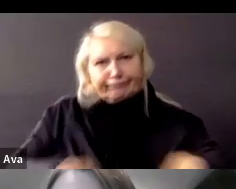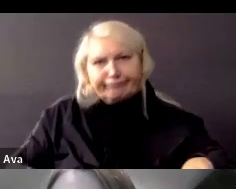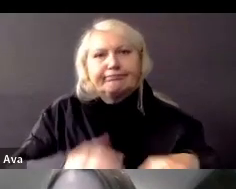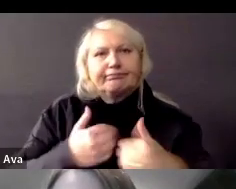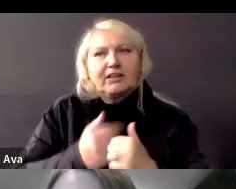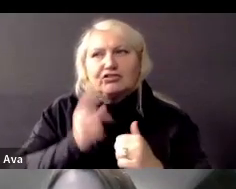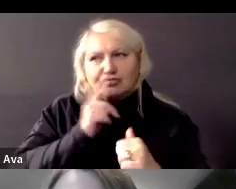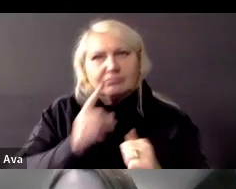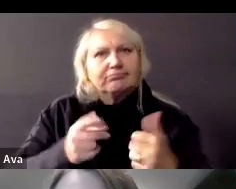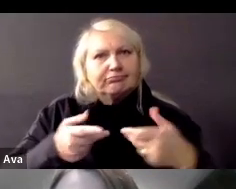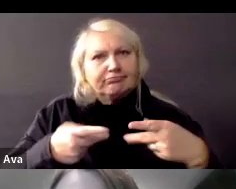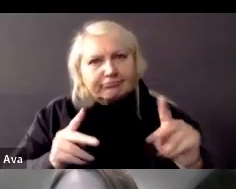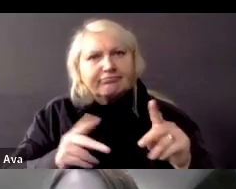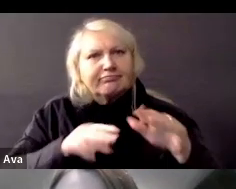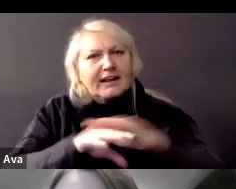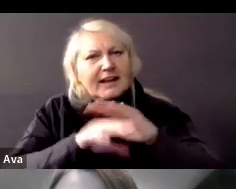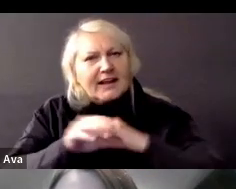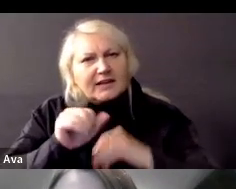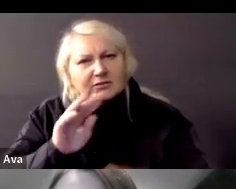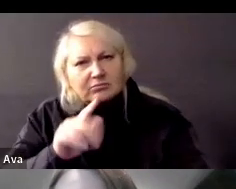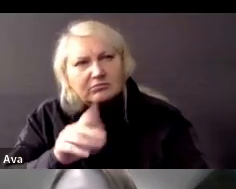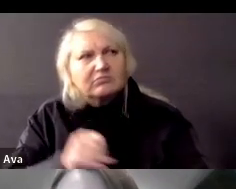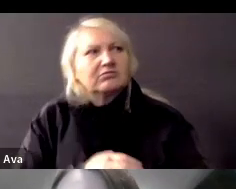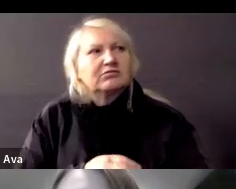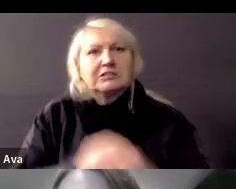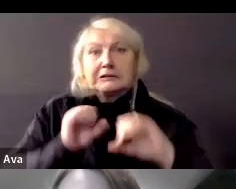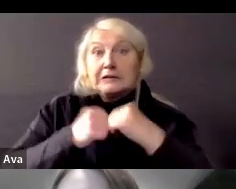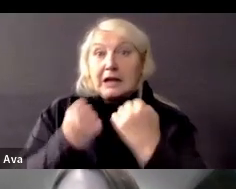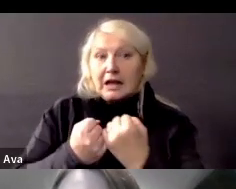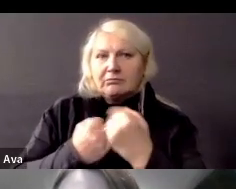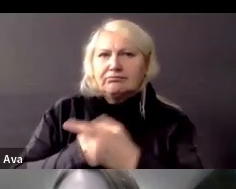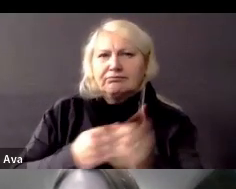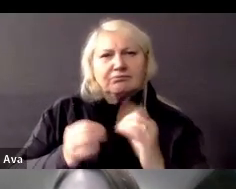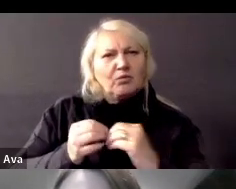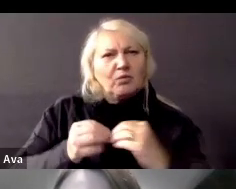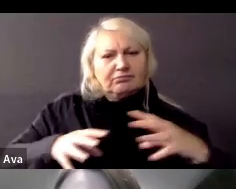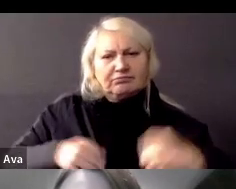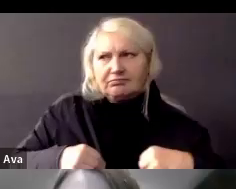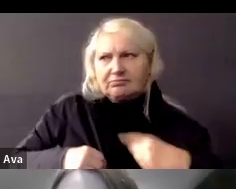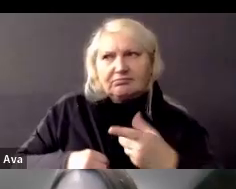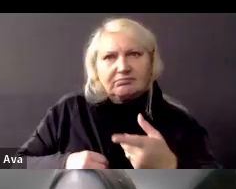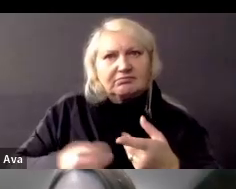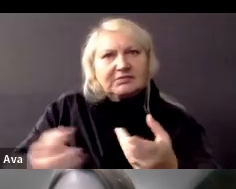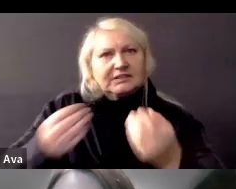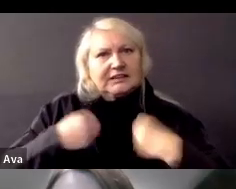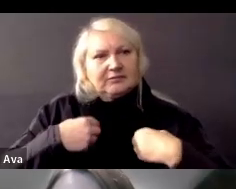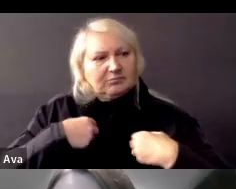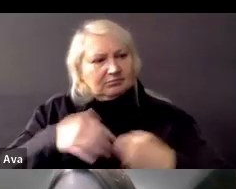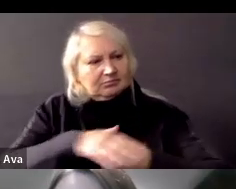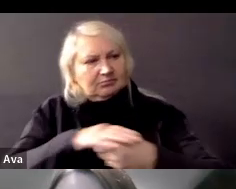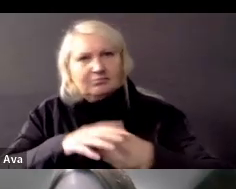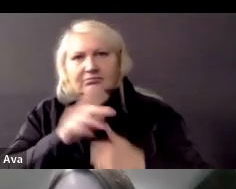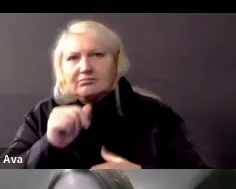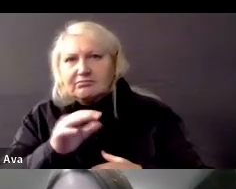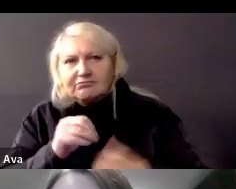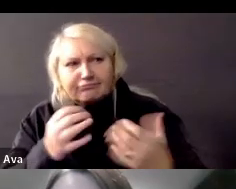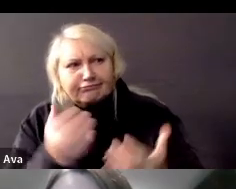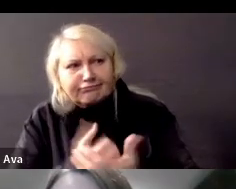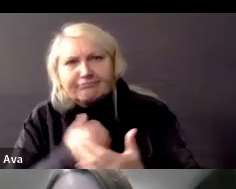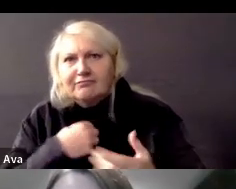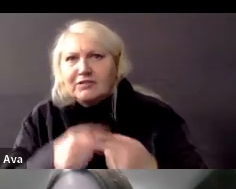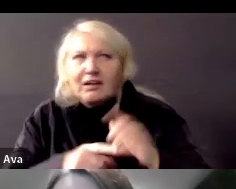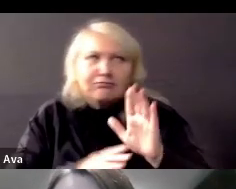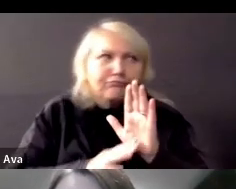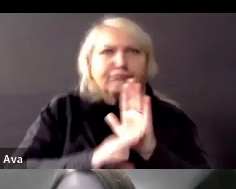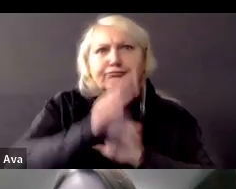society more accessible and accepting and providing space for us to thrive in